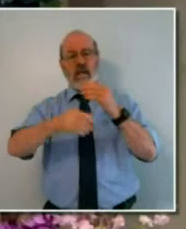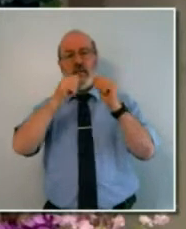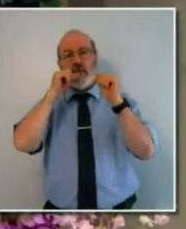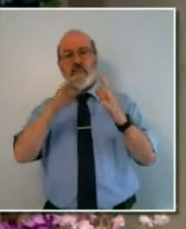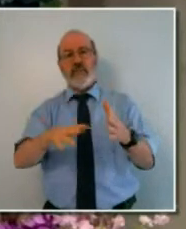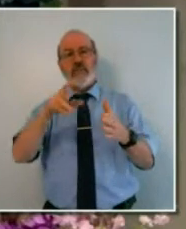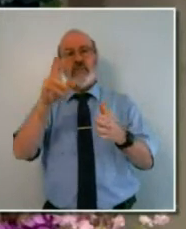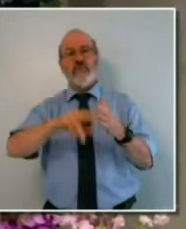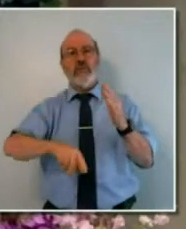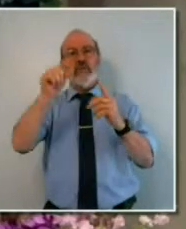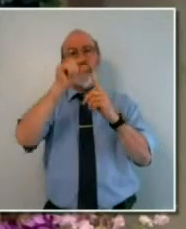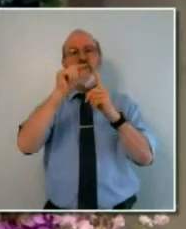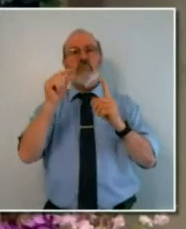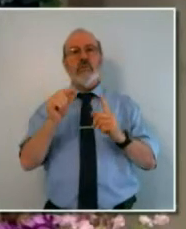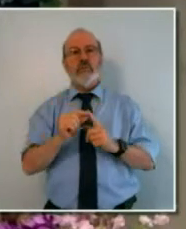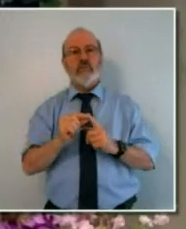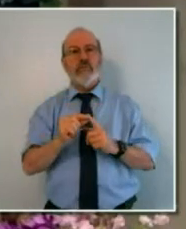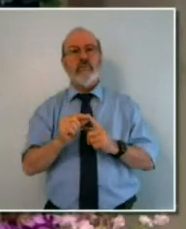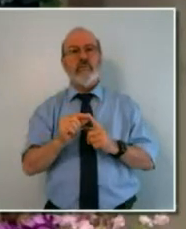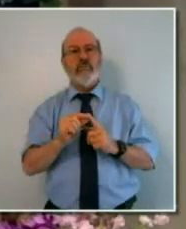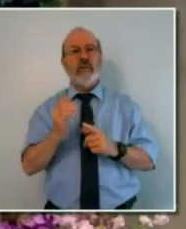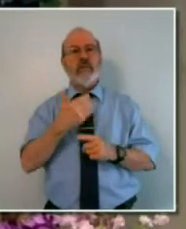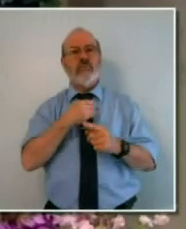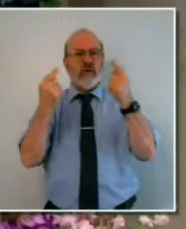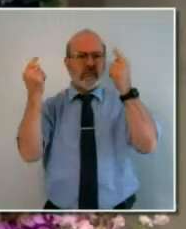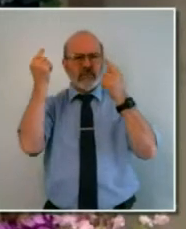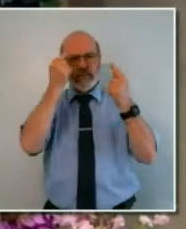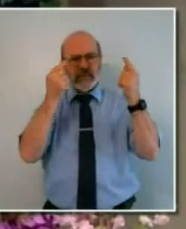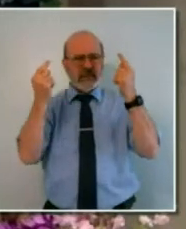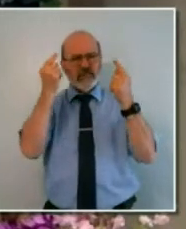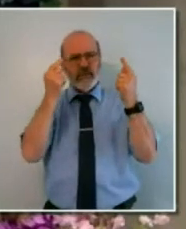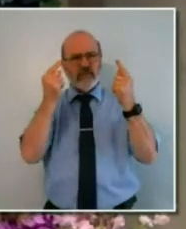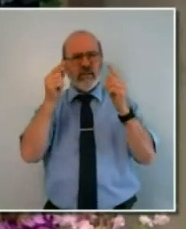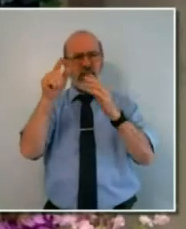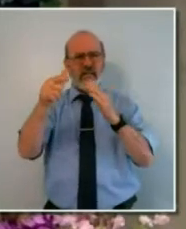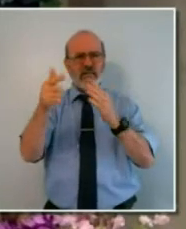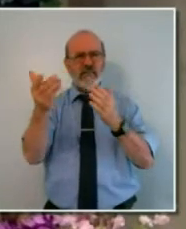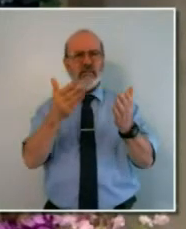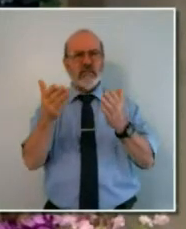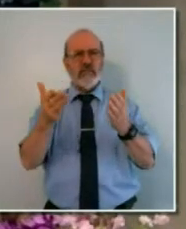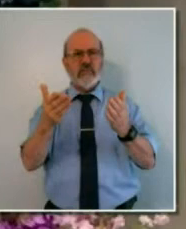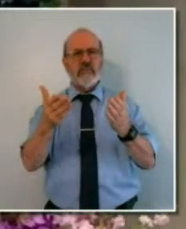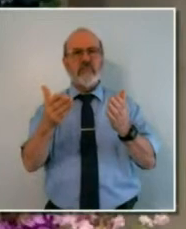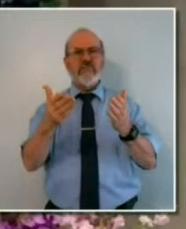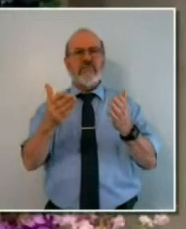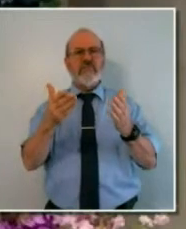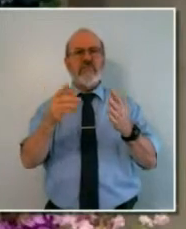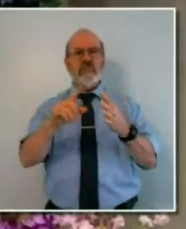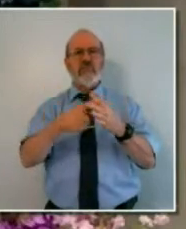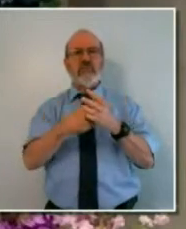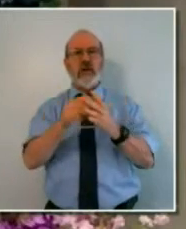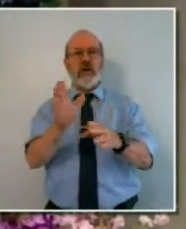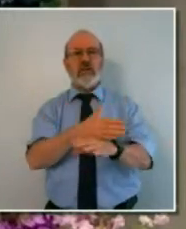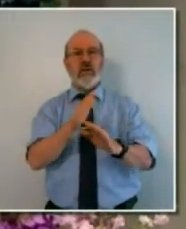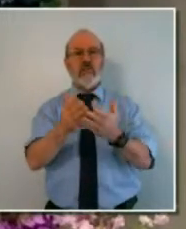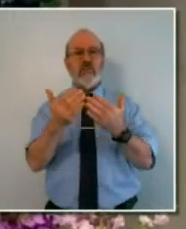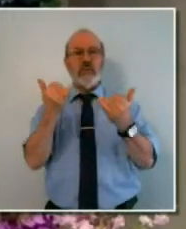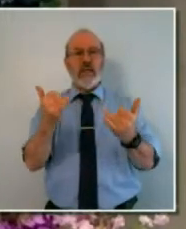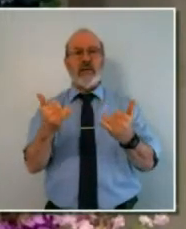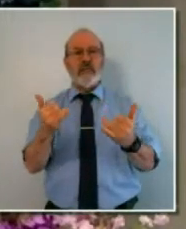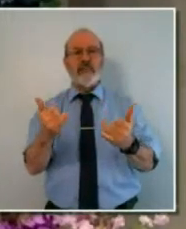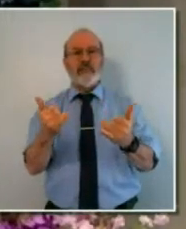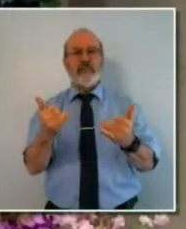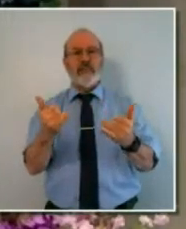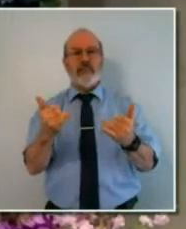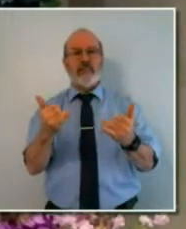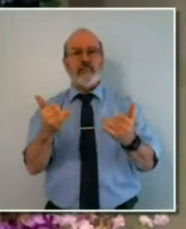reading of his word and to our consideration of it later in this service. All right, we're going to take our hymnals now, and we're going